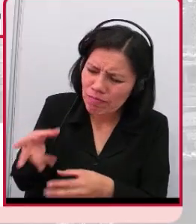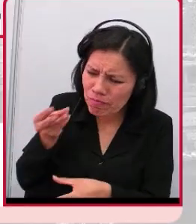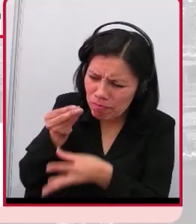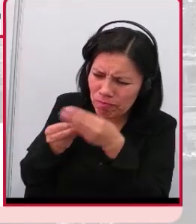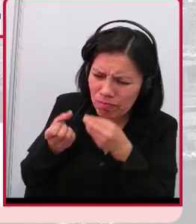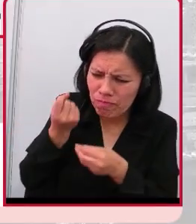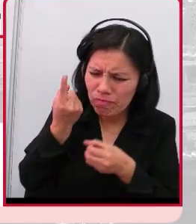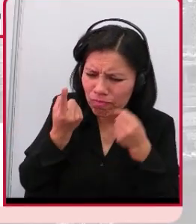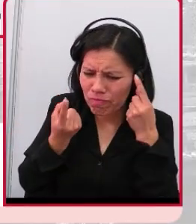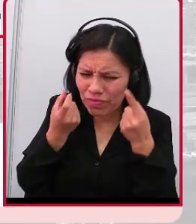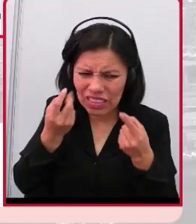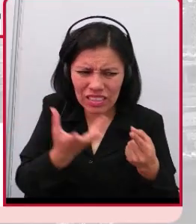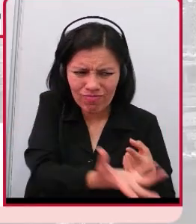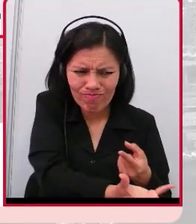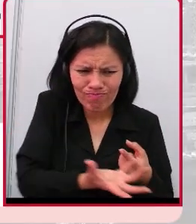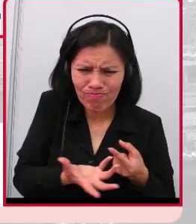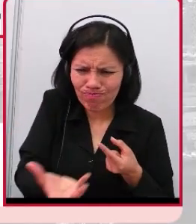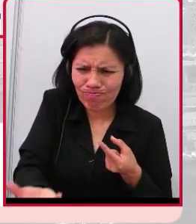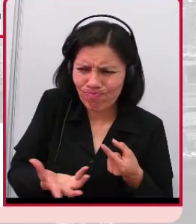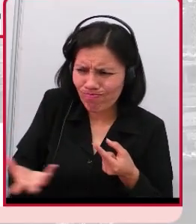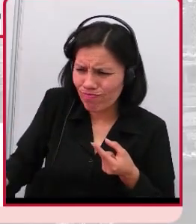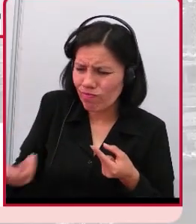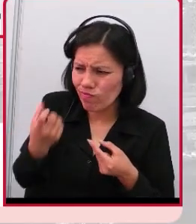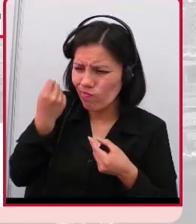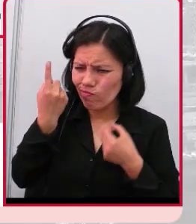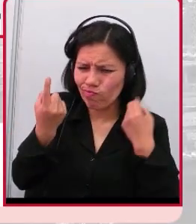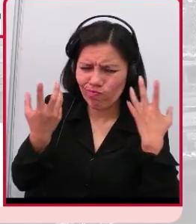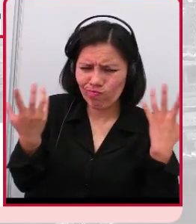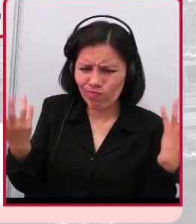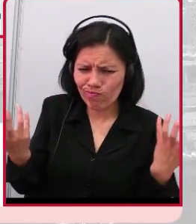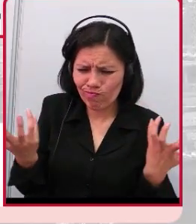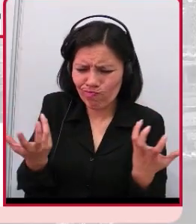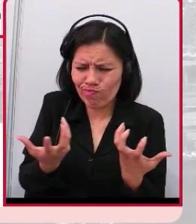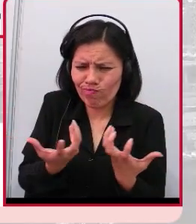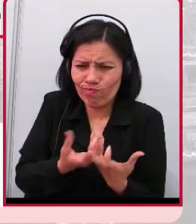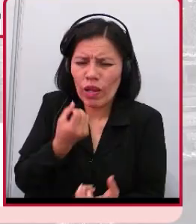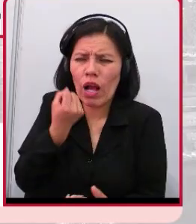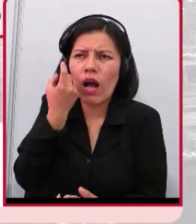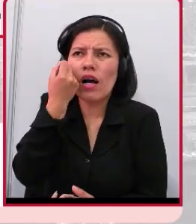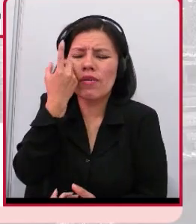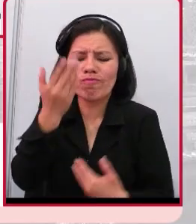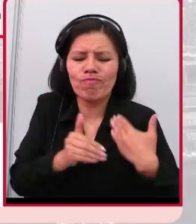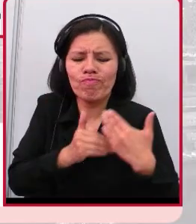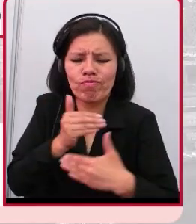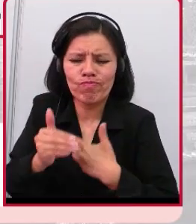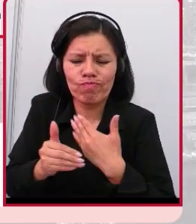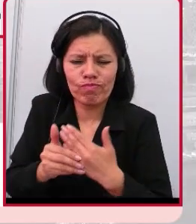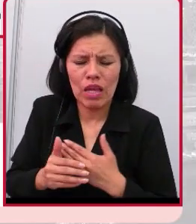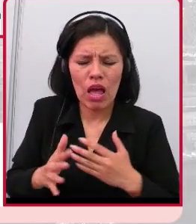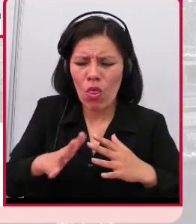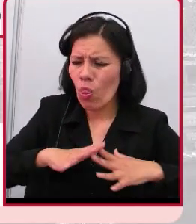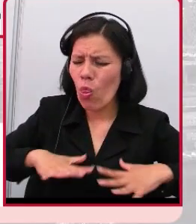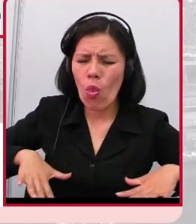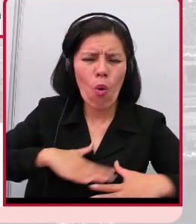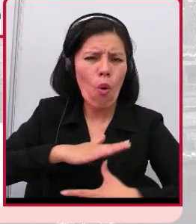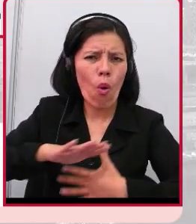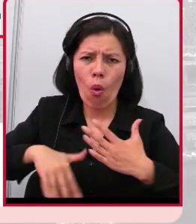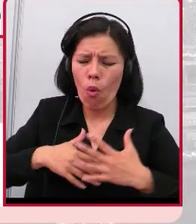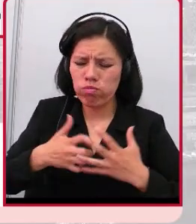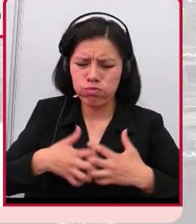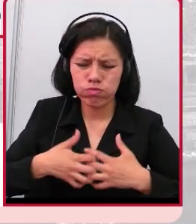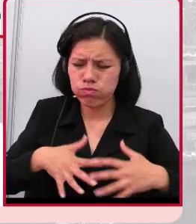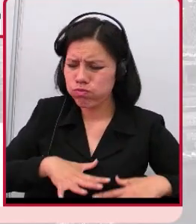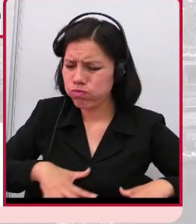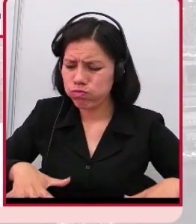So we need to translate what geologists tell us in order to fully understand the